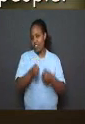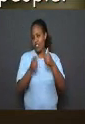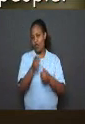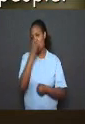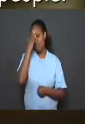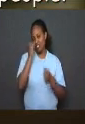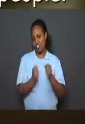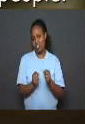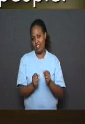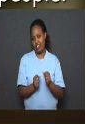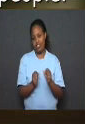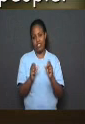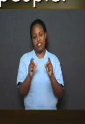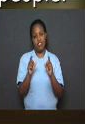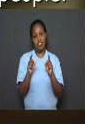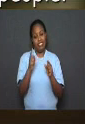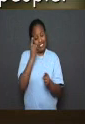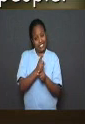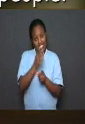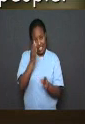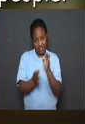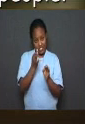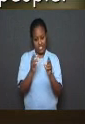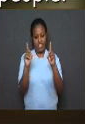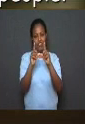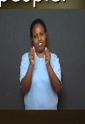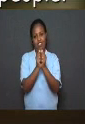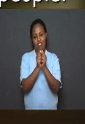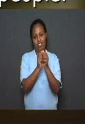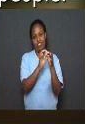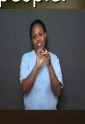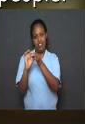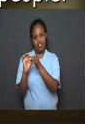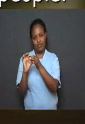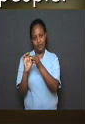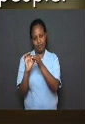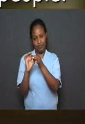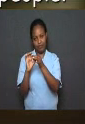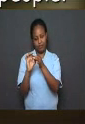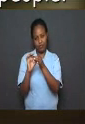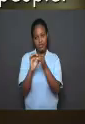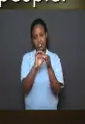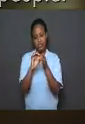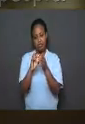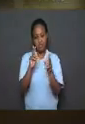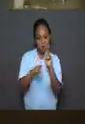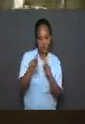Justice is concerned with fairness that governs the relationships between